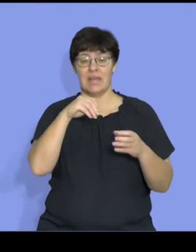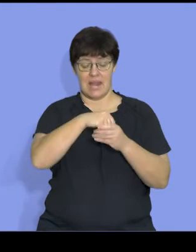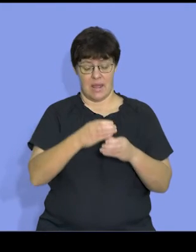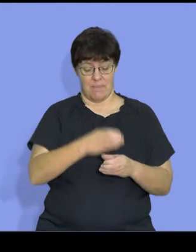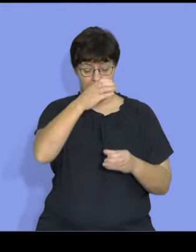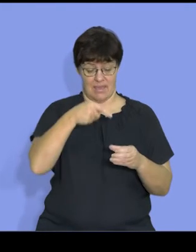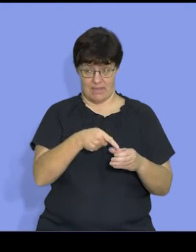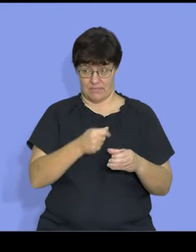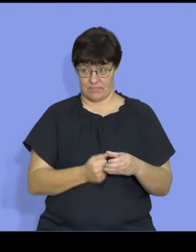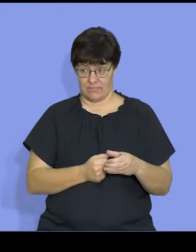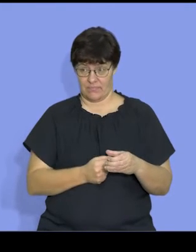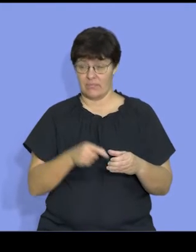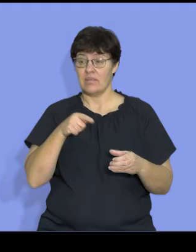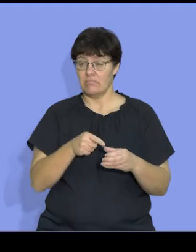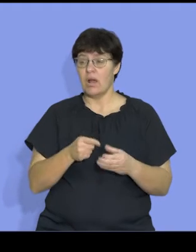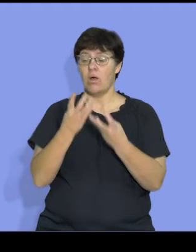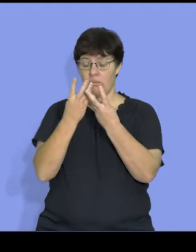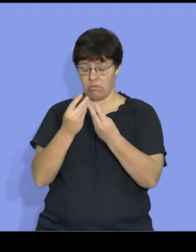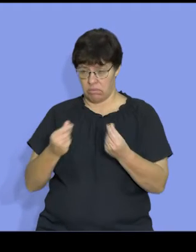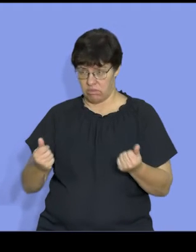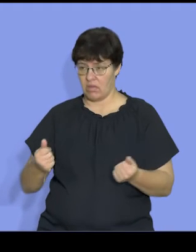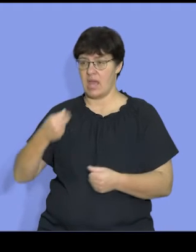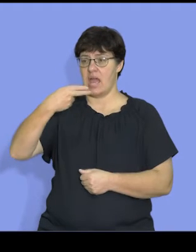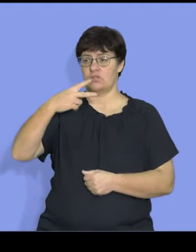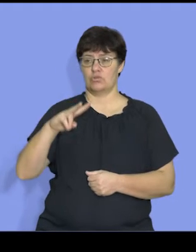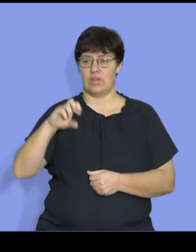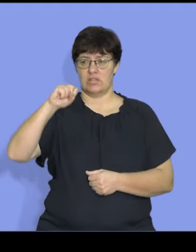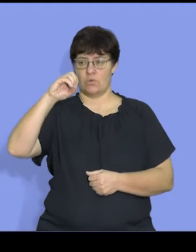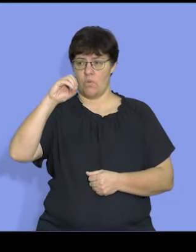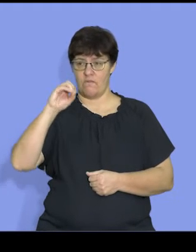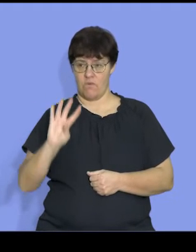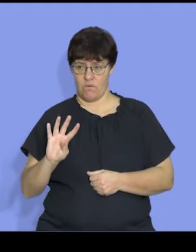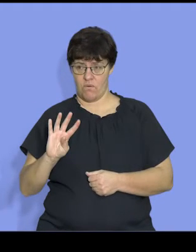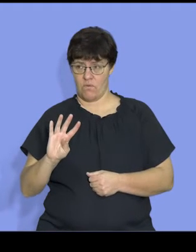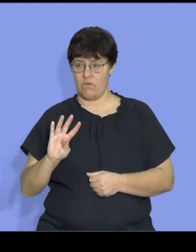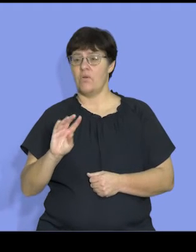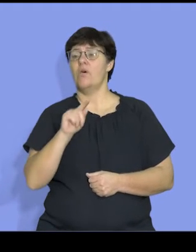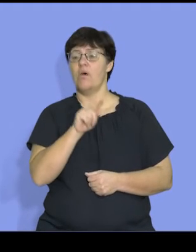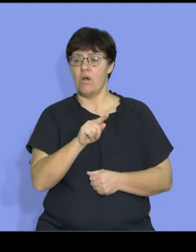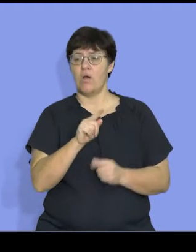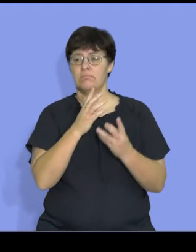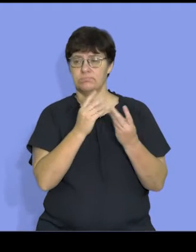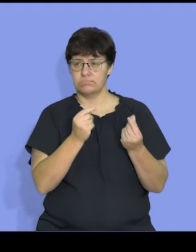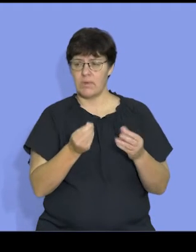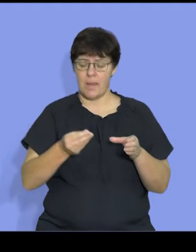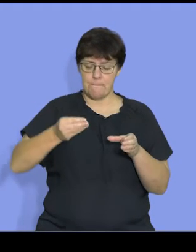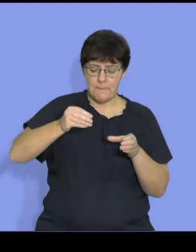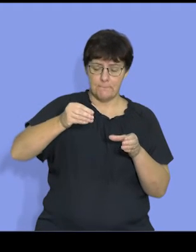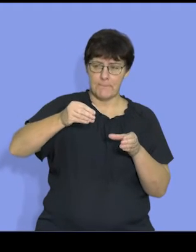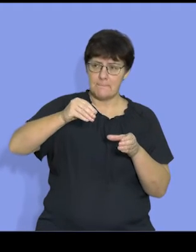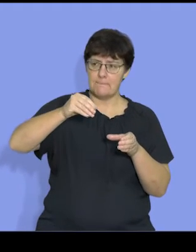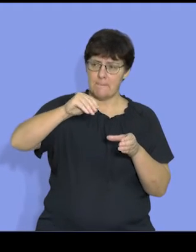all right, solution is now gradually added to this solution until there is a color change, right?